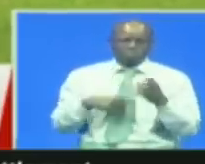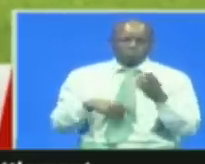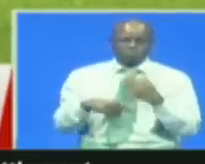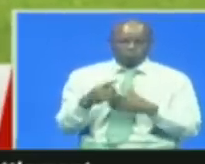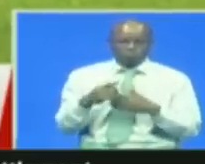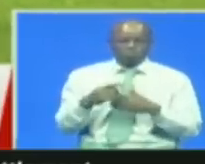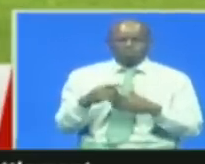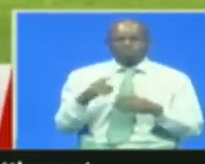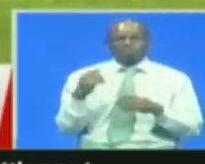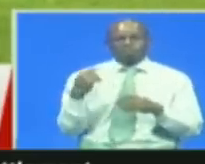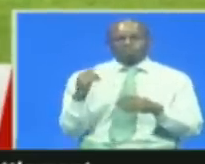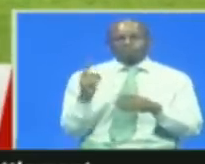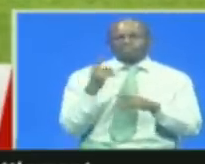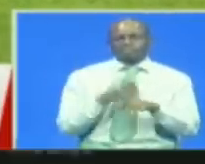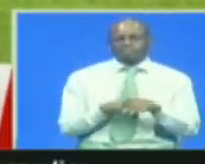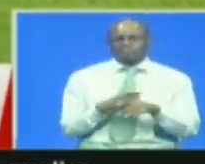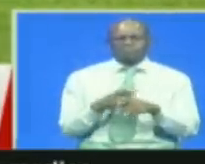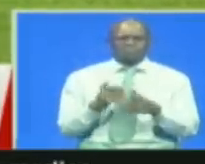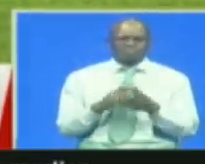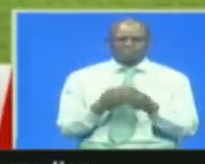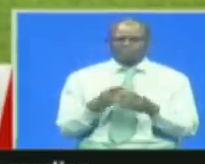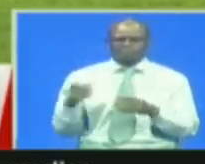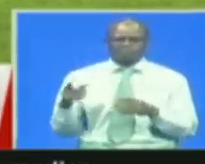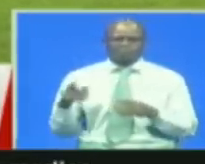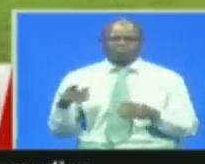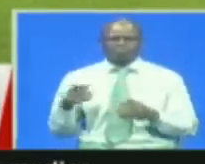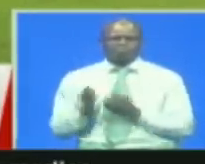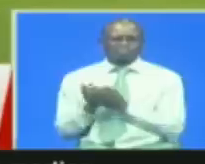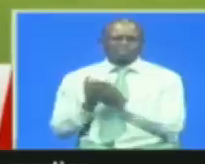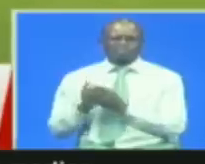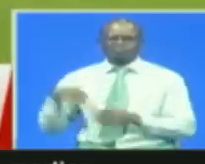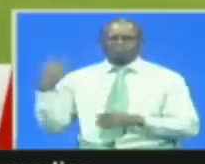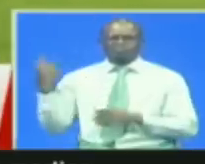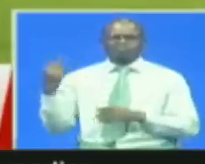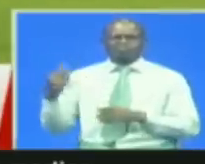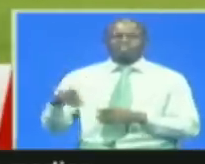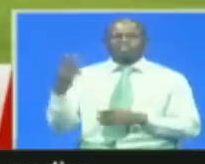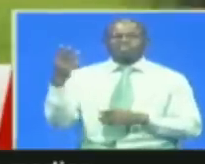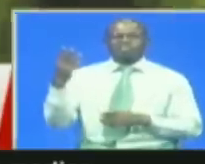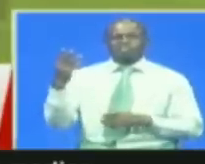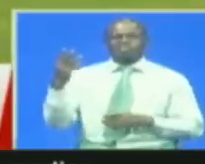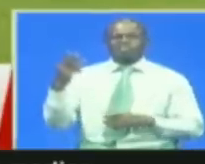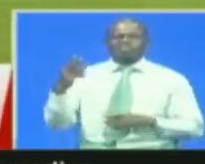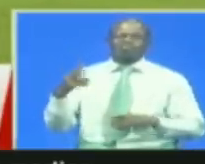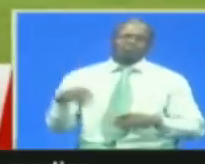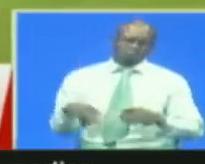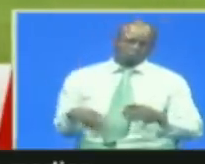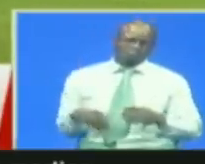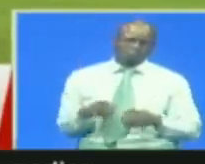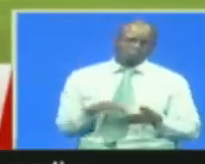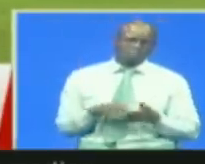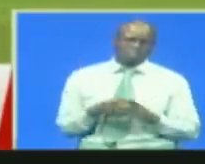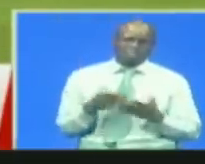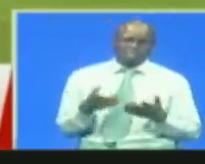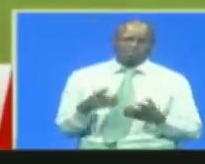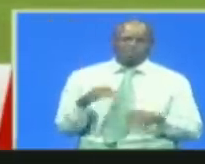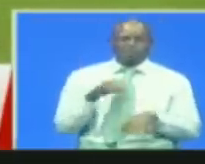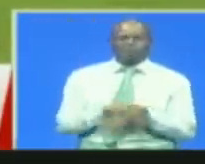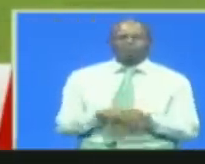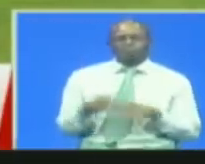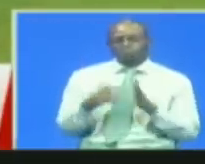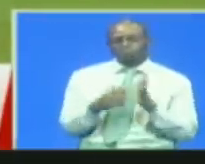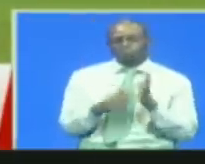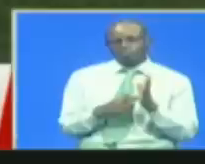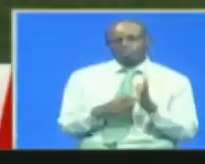Mwana and substitute Benjamin Mosha ensured the maximum points for the Docksmen that takes their tally to